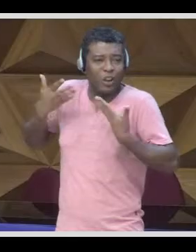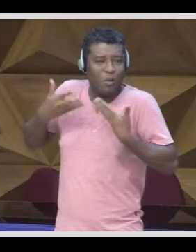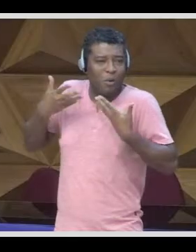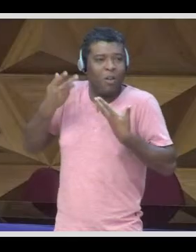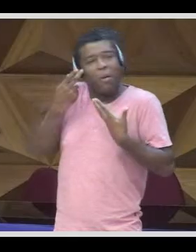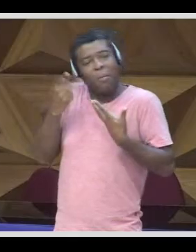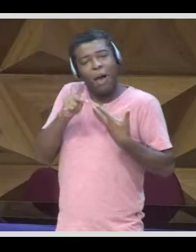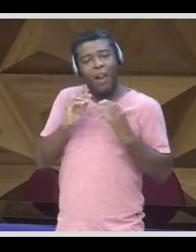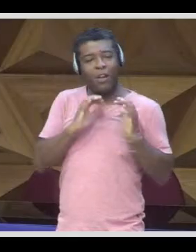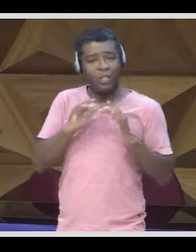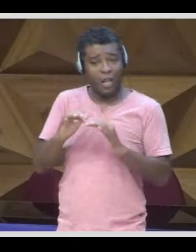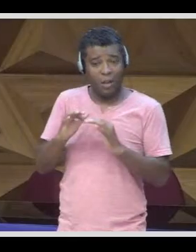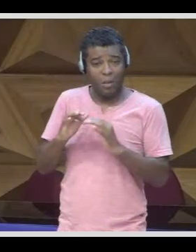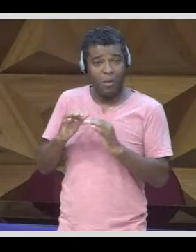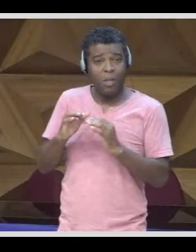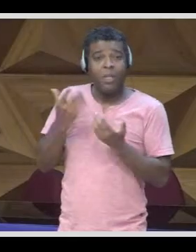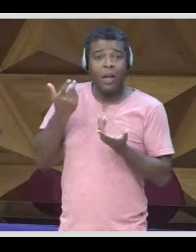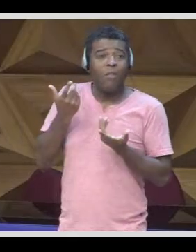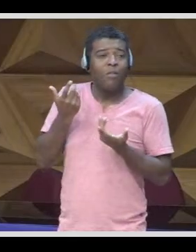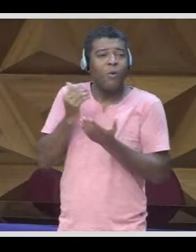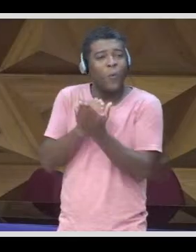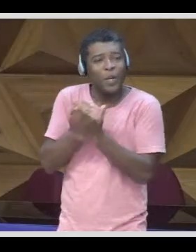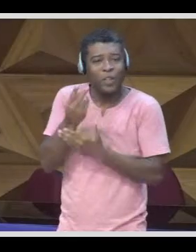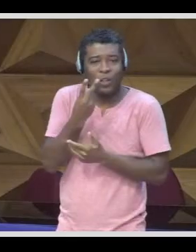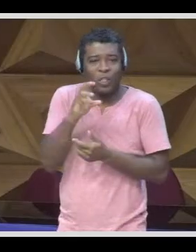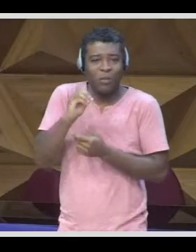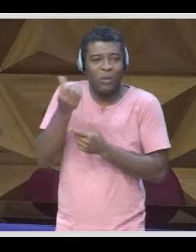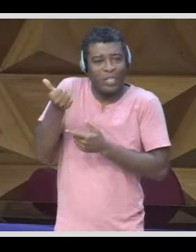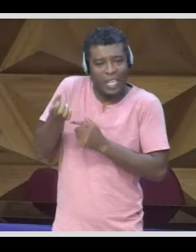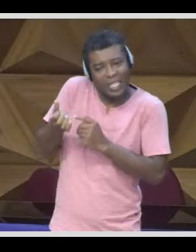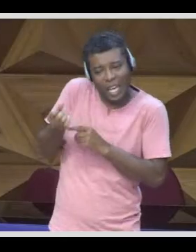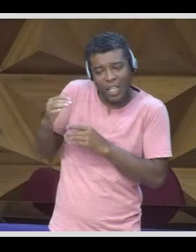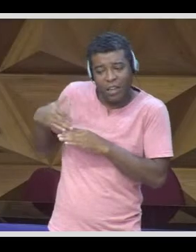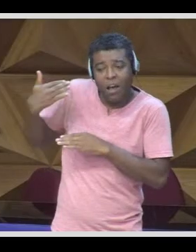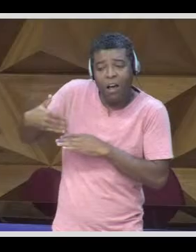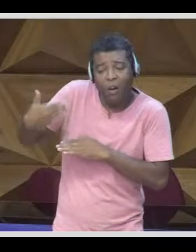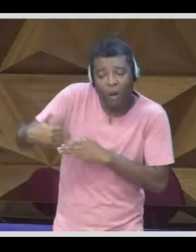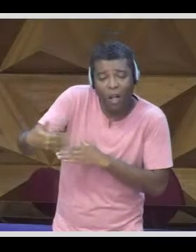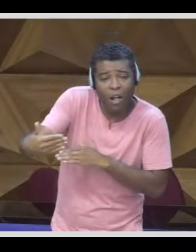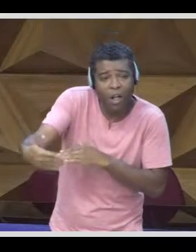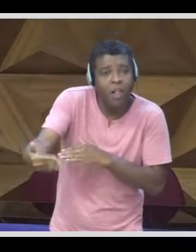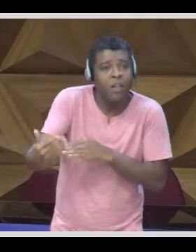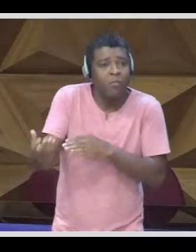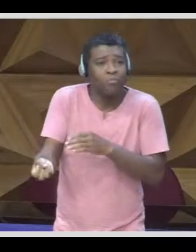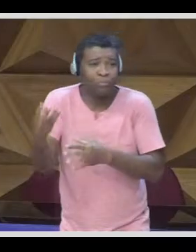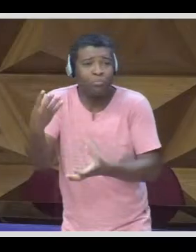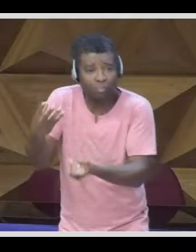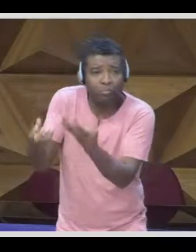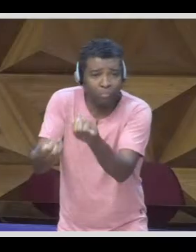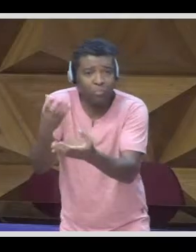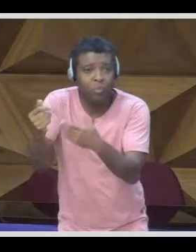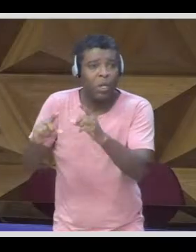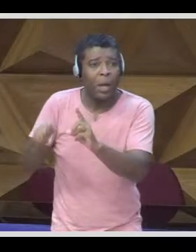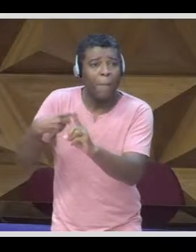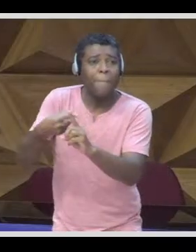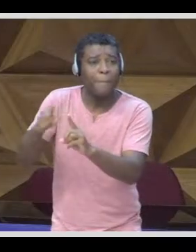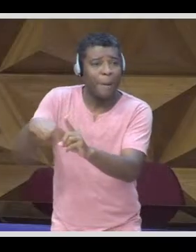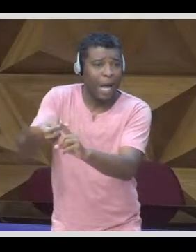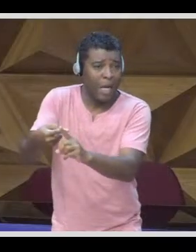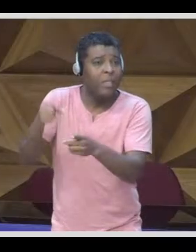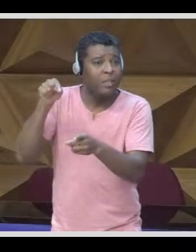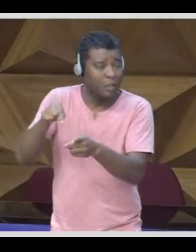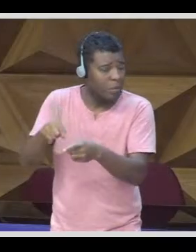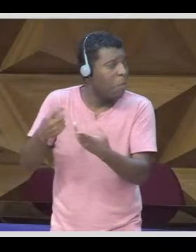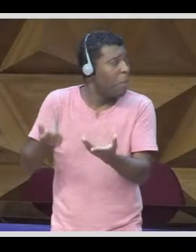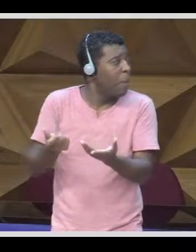afterwards in the context of recommendation, what they did is they used only one or two of